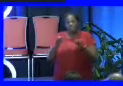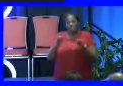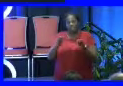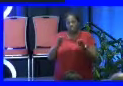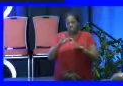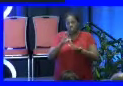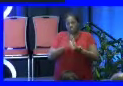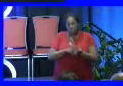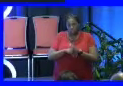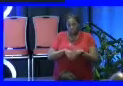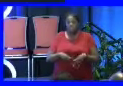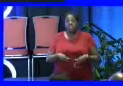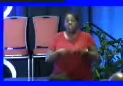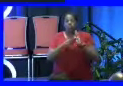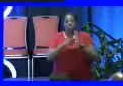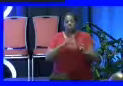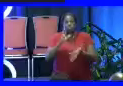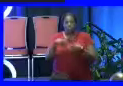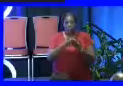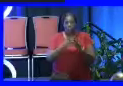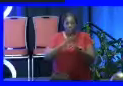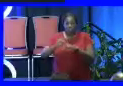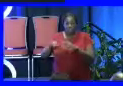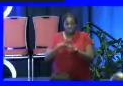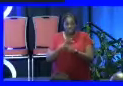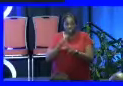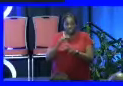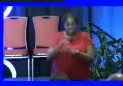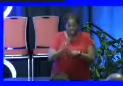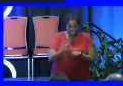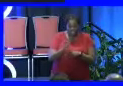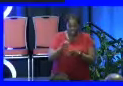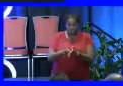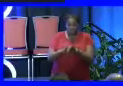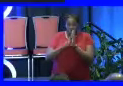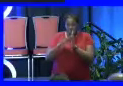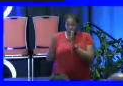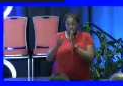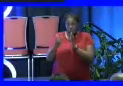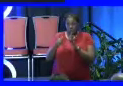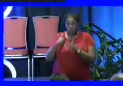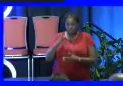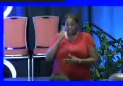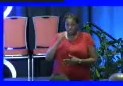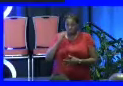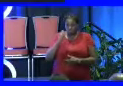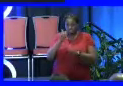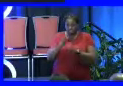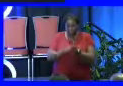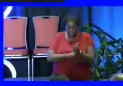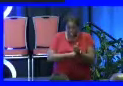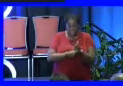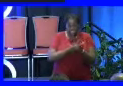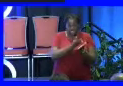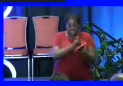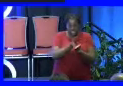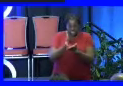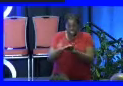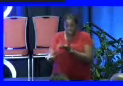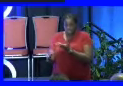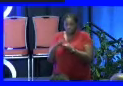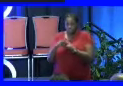of representation from each of the continuum of cares. And it requires that someone with lived experience from each of the continuum of cares is also a